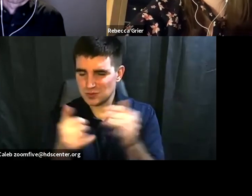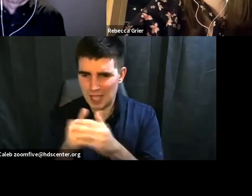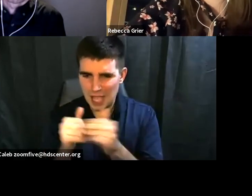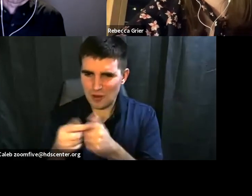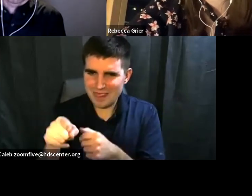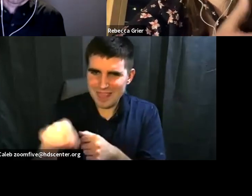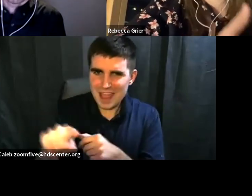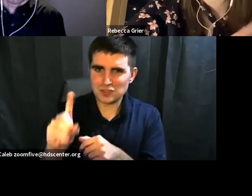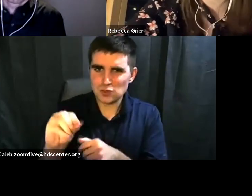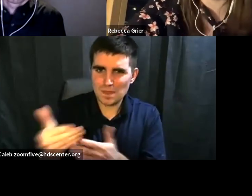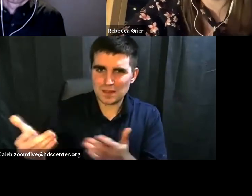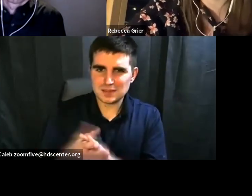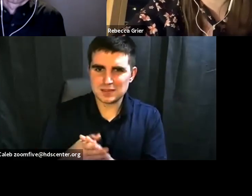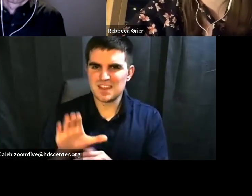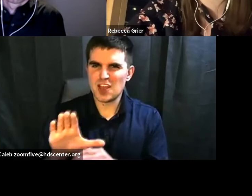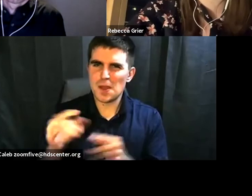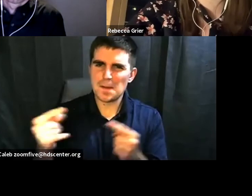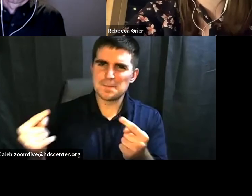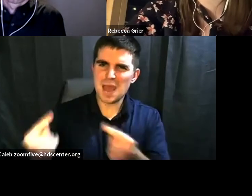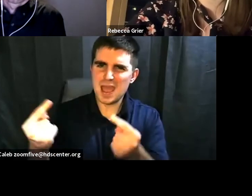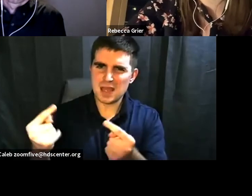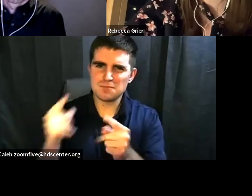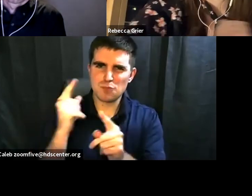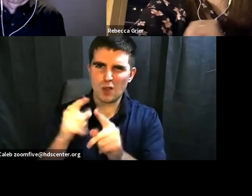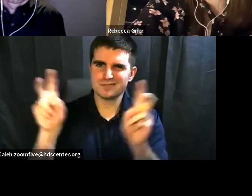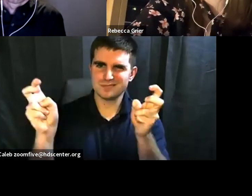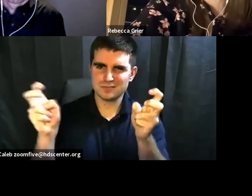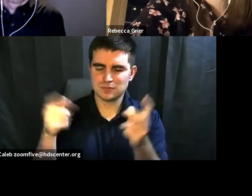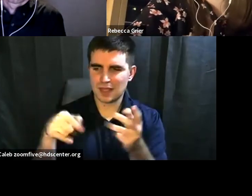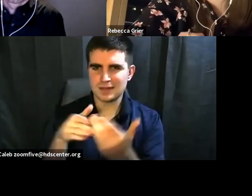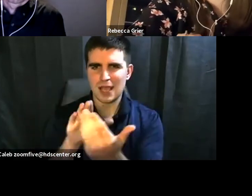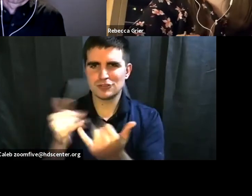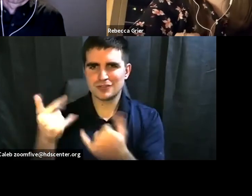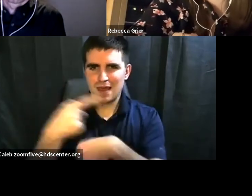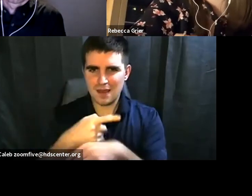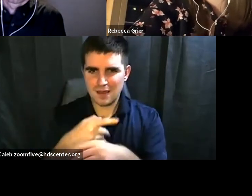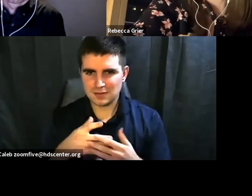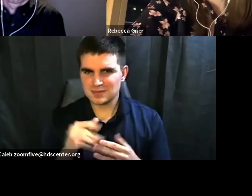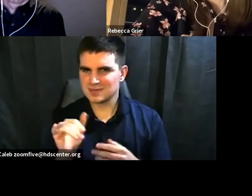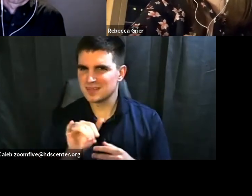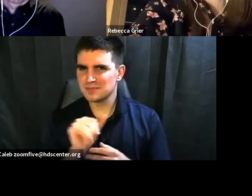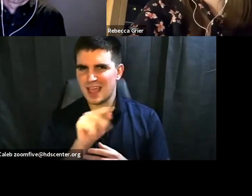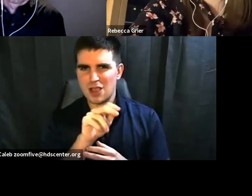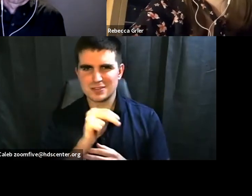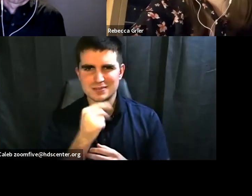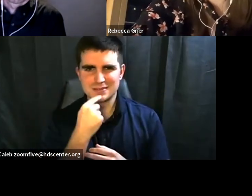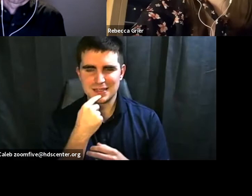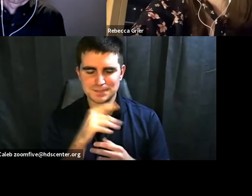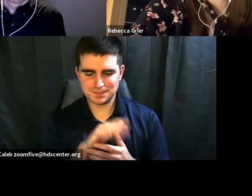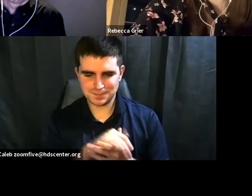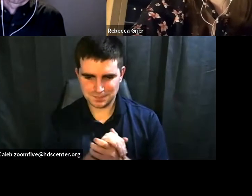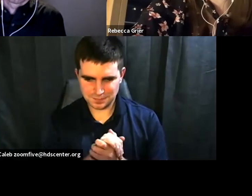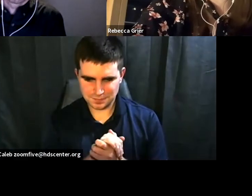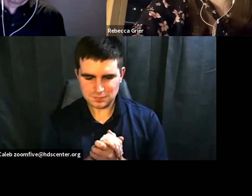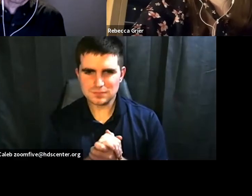things, what are their, what we call pain points that they encounter today? And as Aaron stated, trying to figure out what is